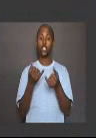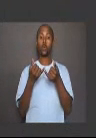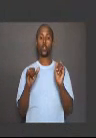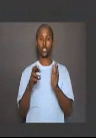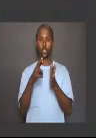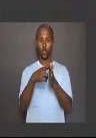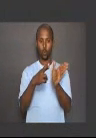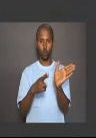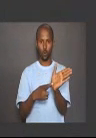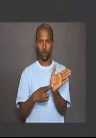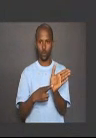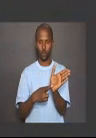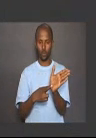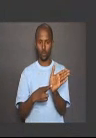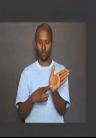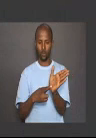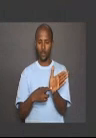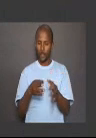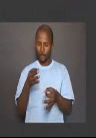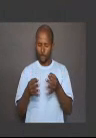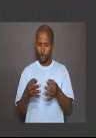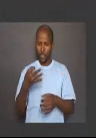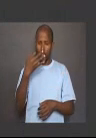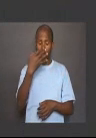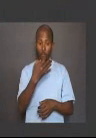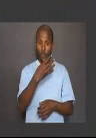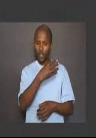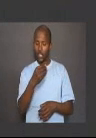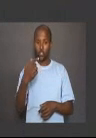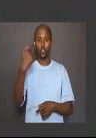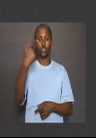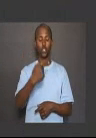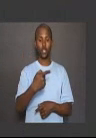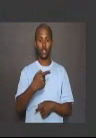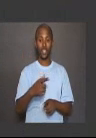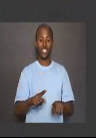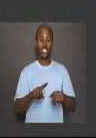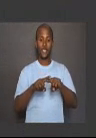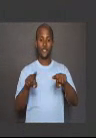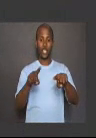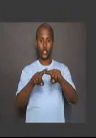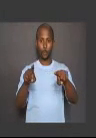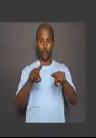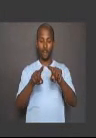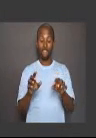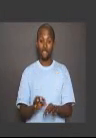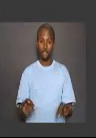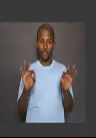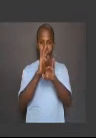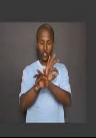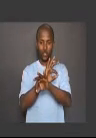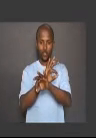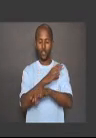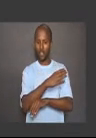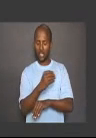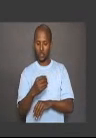rule. If f and g are differentiable functions